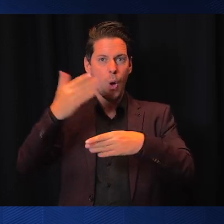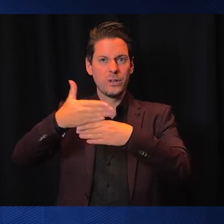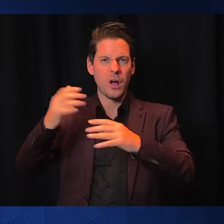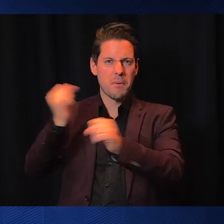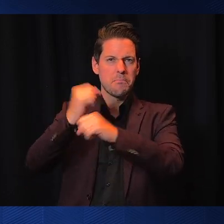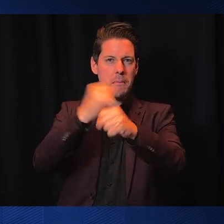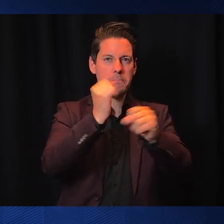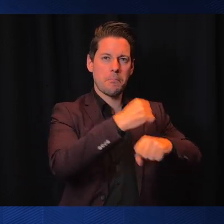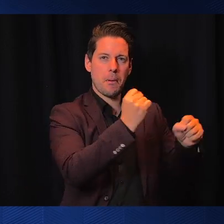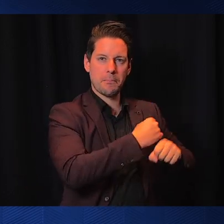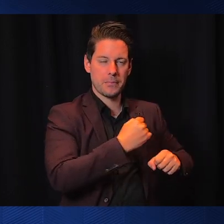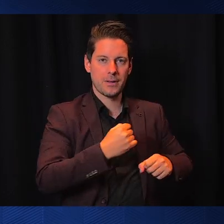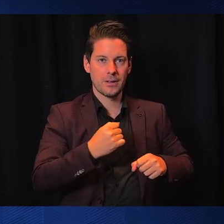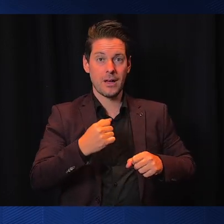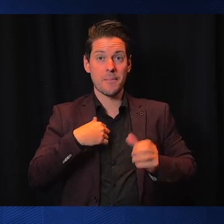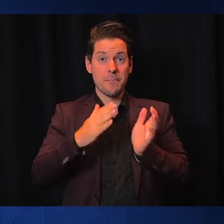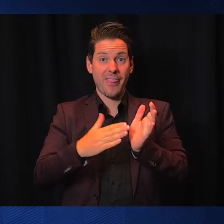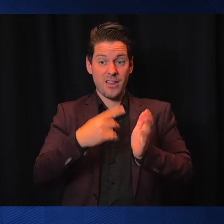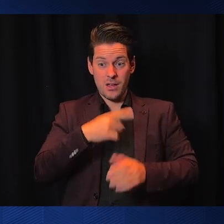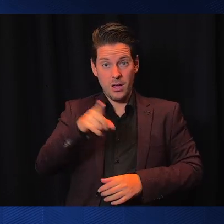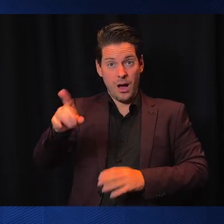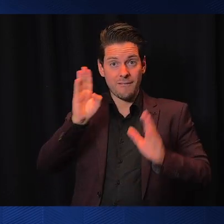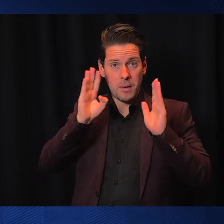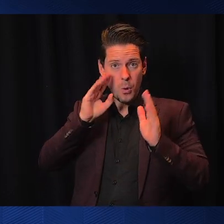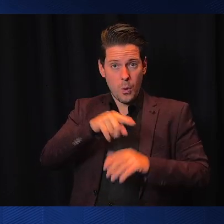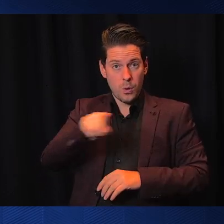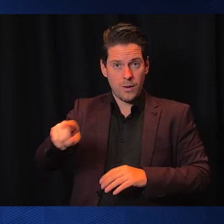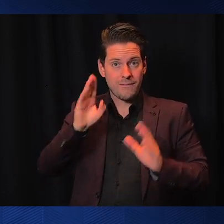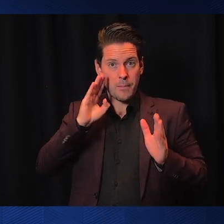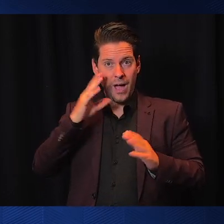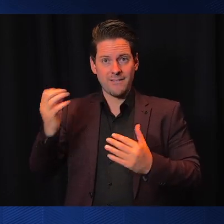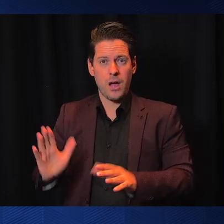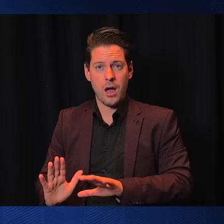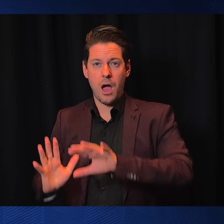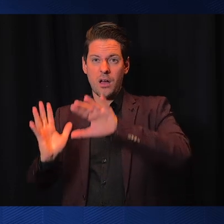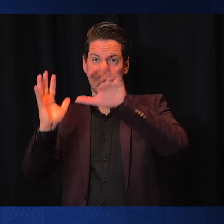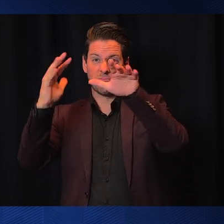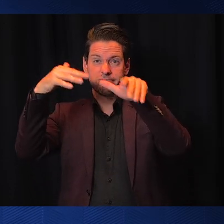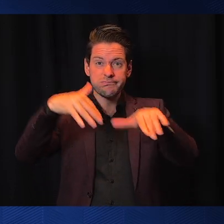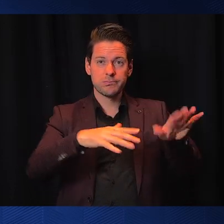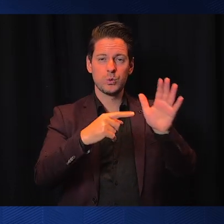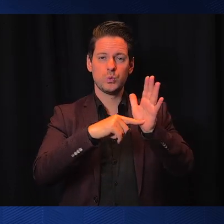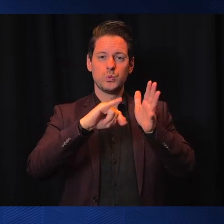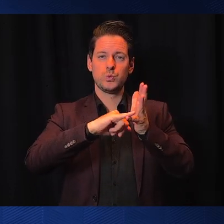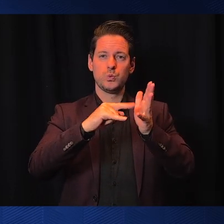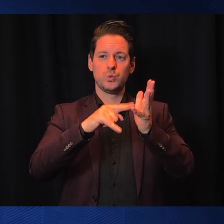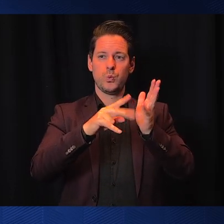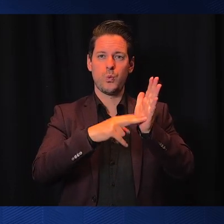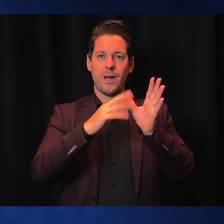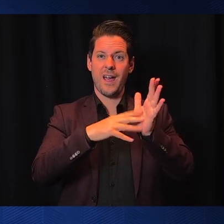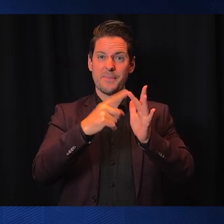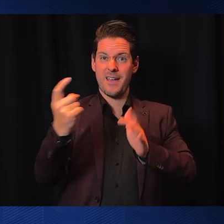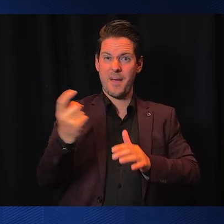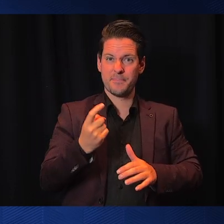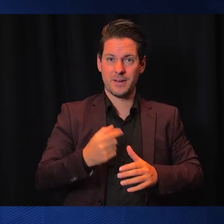yelled to me, "Mommy, look, live stream on Facebook. There's a tsunami coming." Then came another terrifying